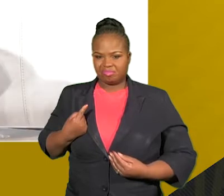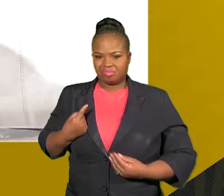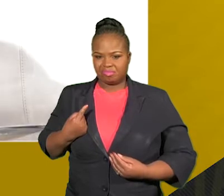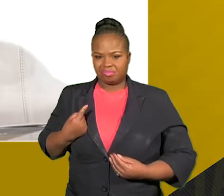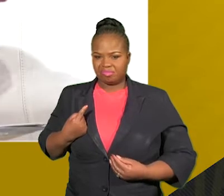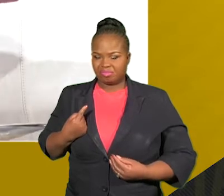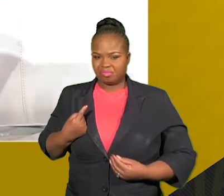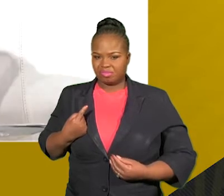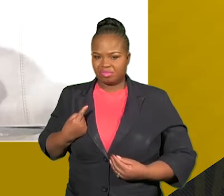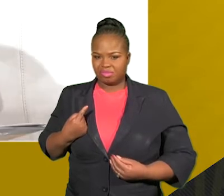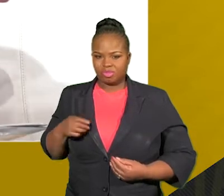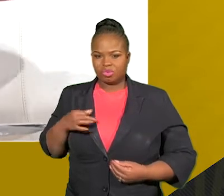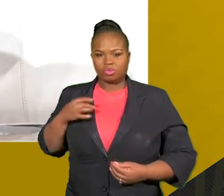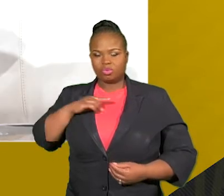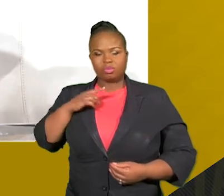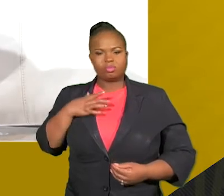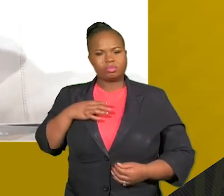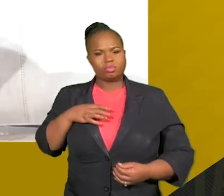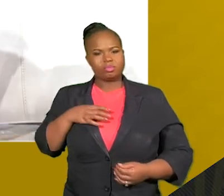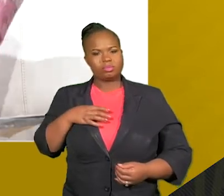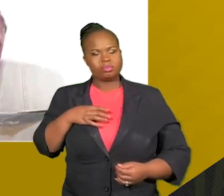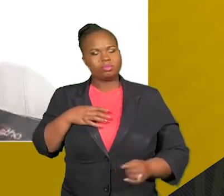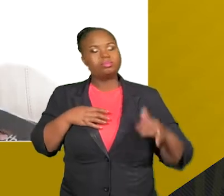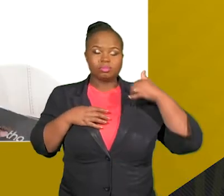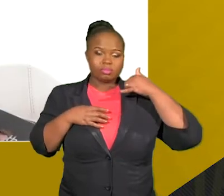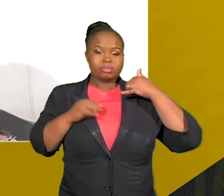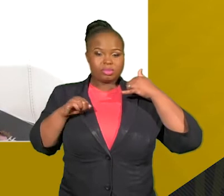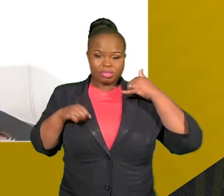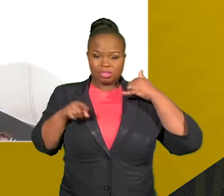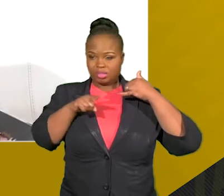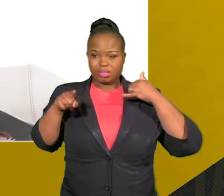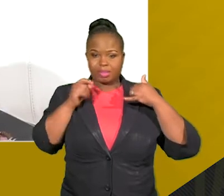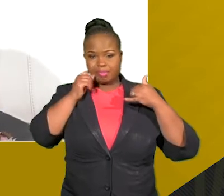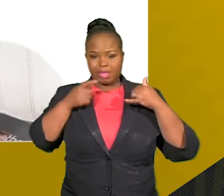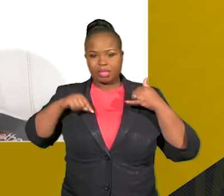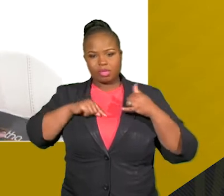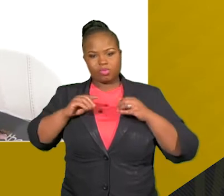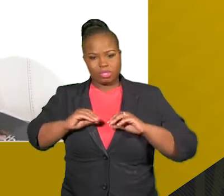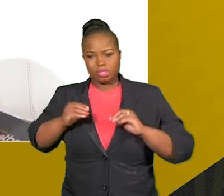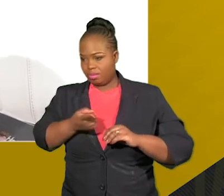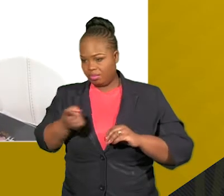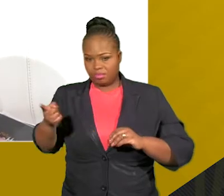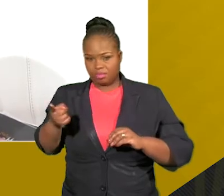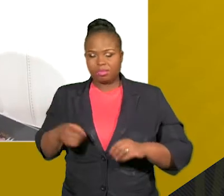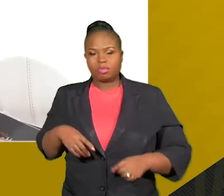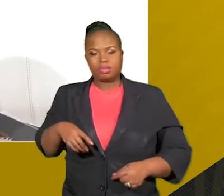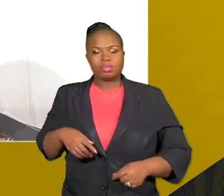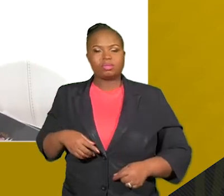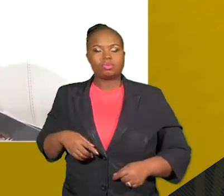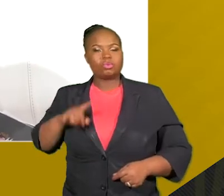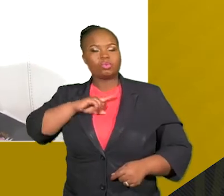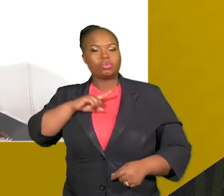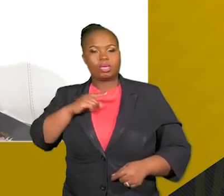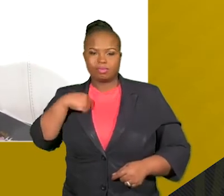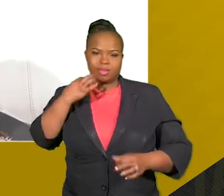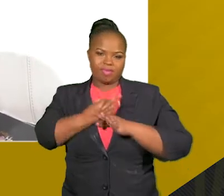Are you not part of those men? What I'm trying to understand, Yes, the men that we are raising. Okay. These men that we are raising. Yes. Because